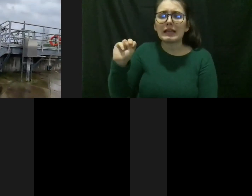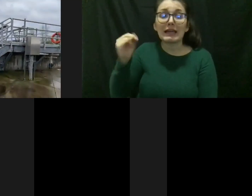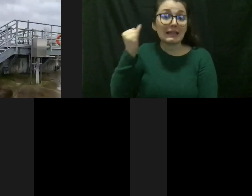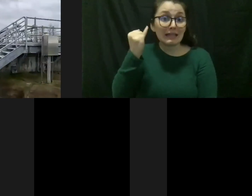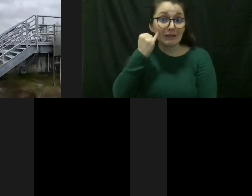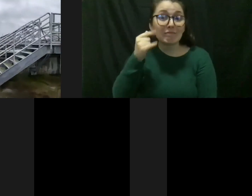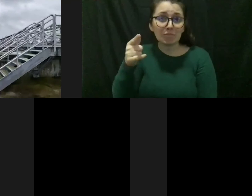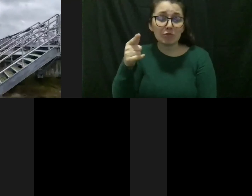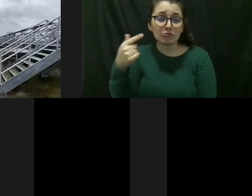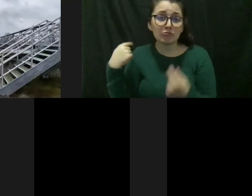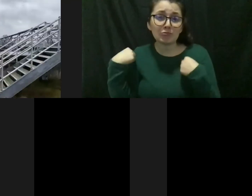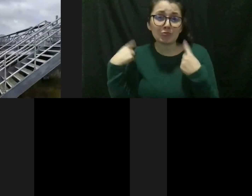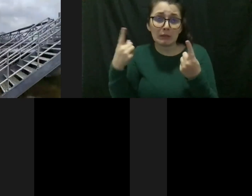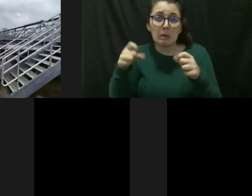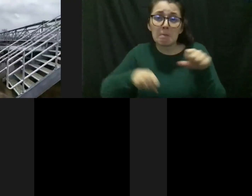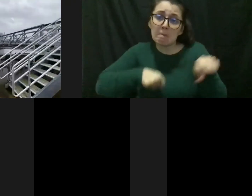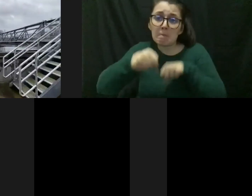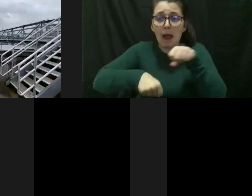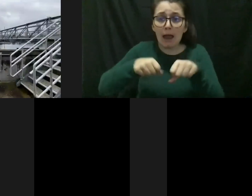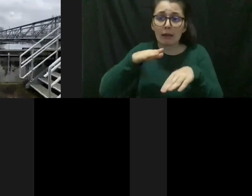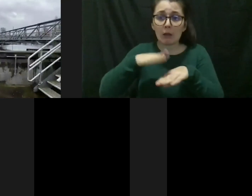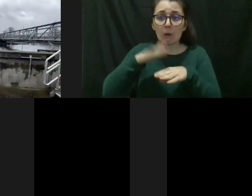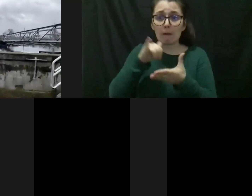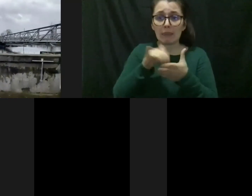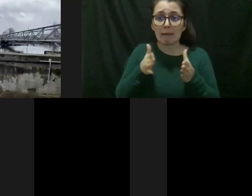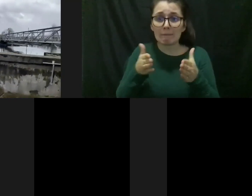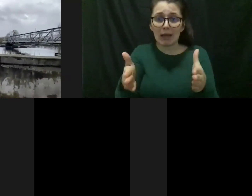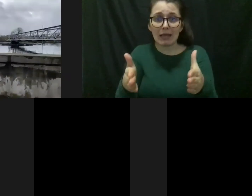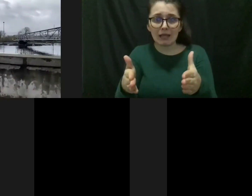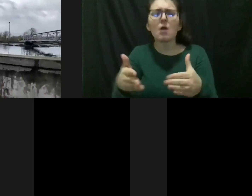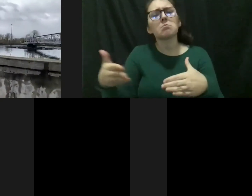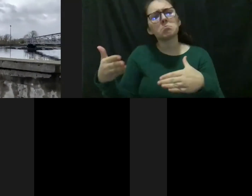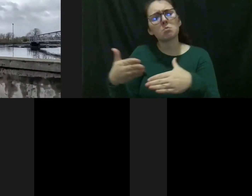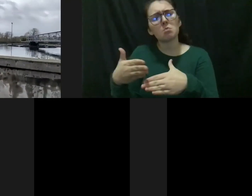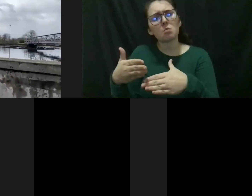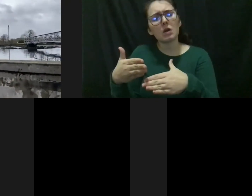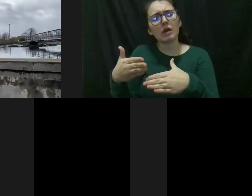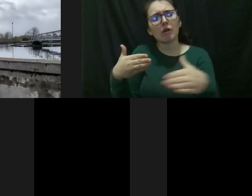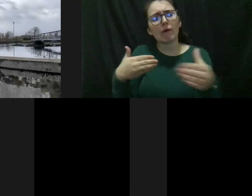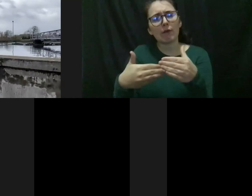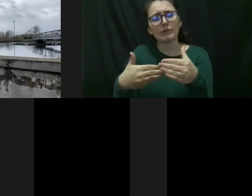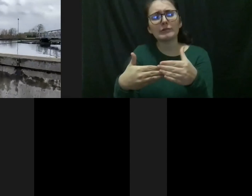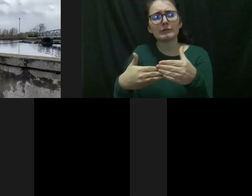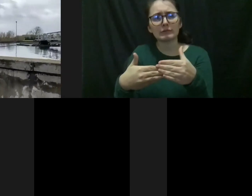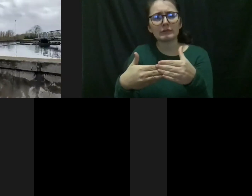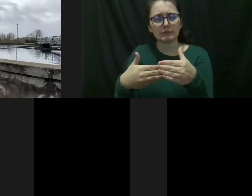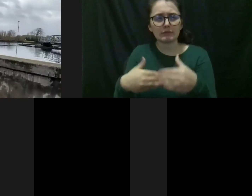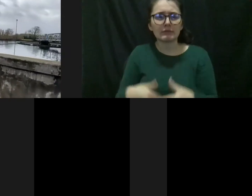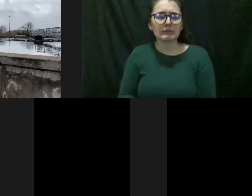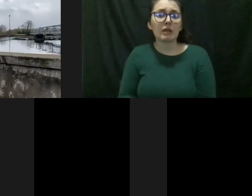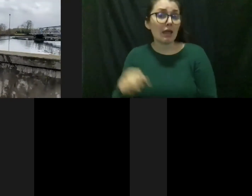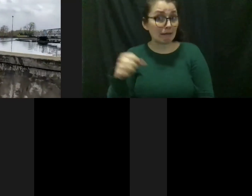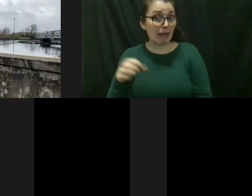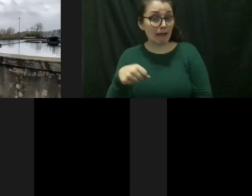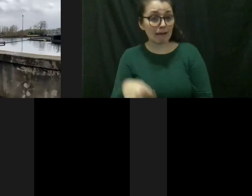Well, and these are called wares. I'm sitting right. It's been 6 months since I did a tour. And these little